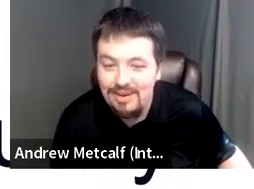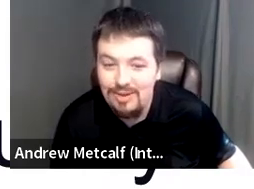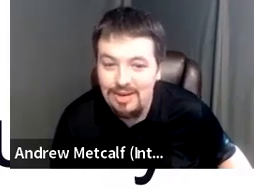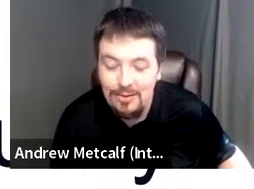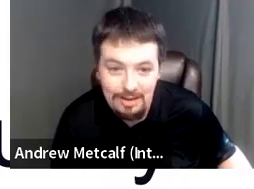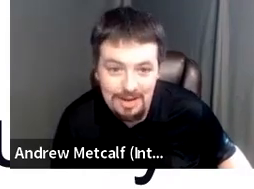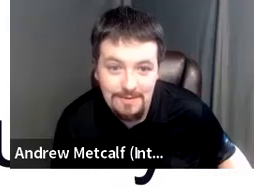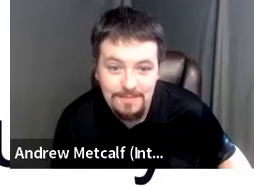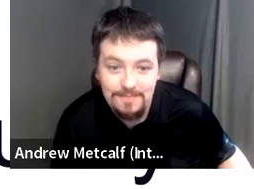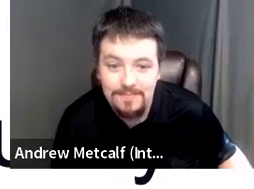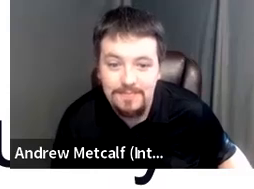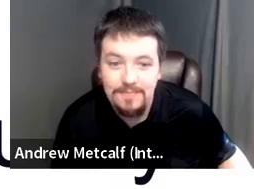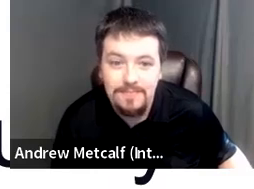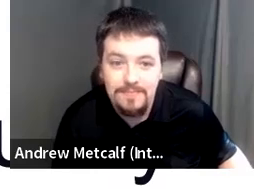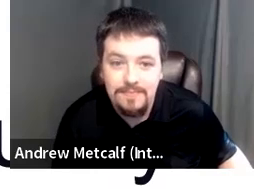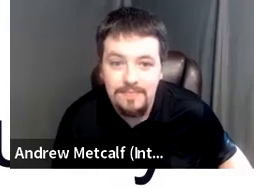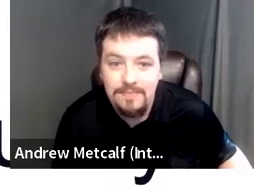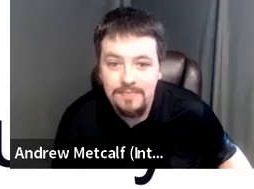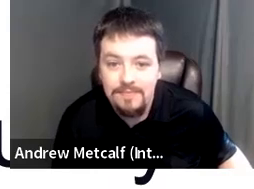and they didn't really know any better.